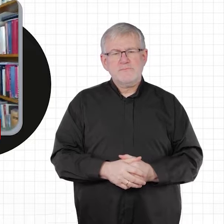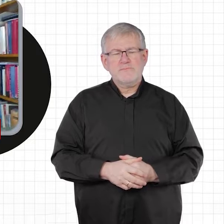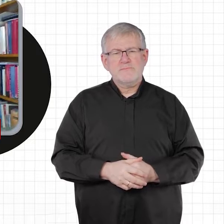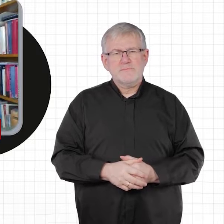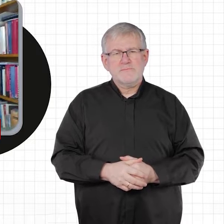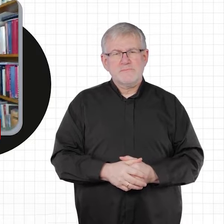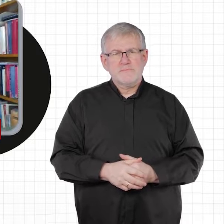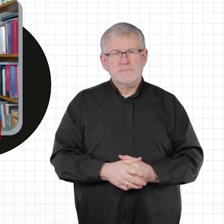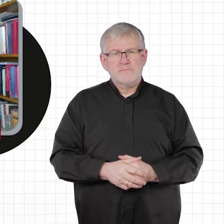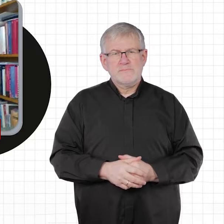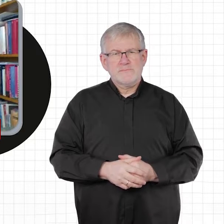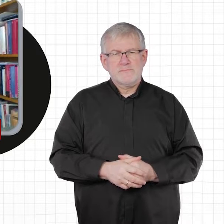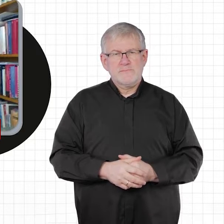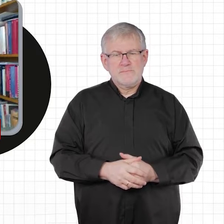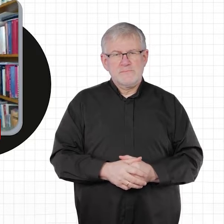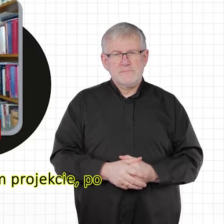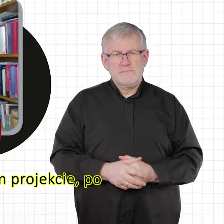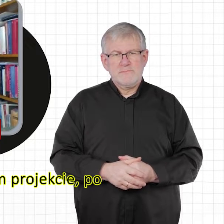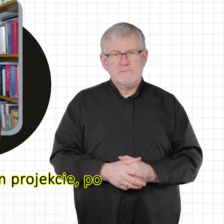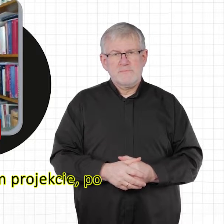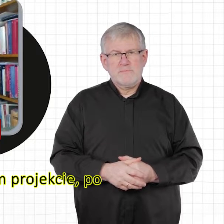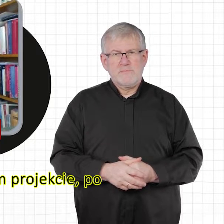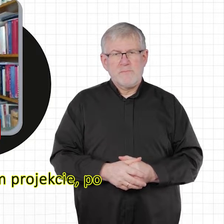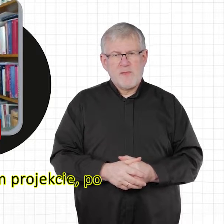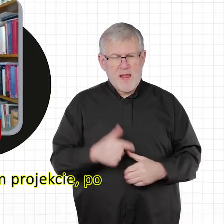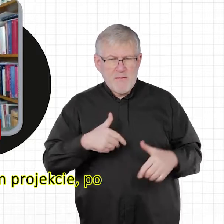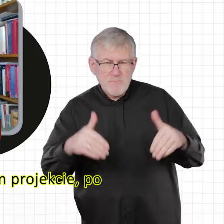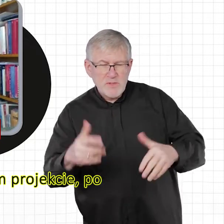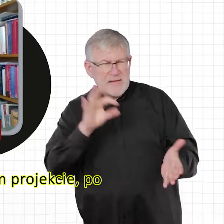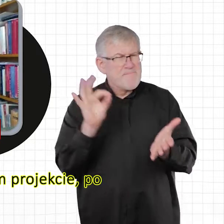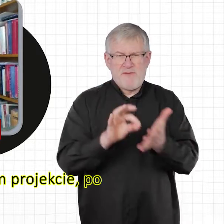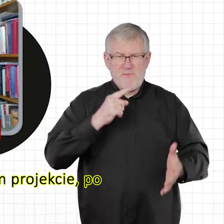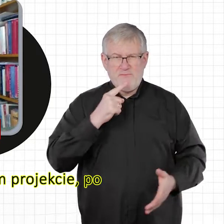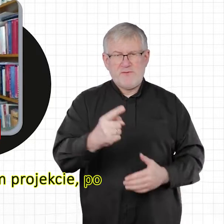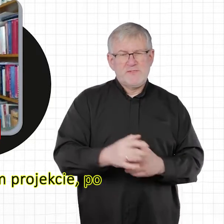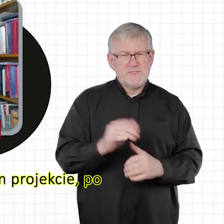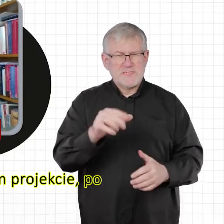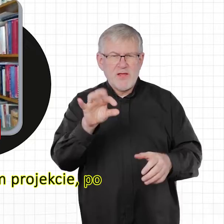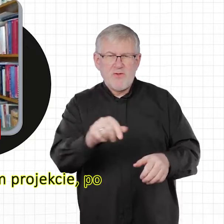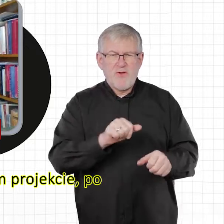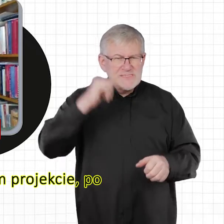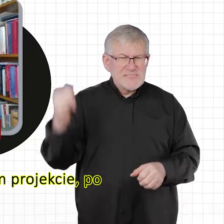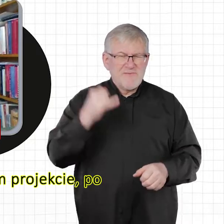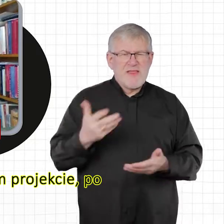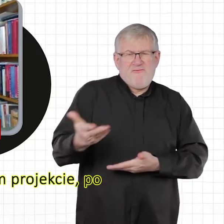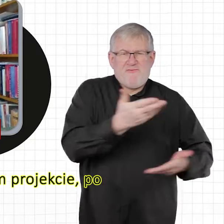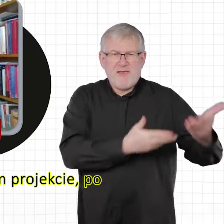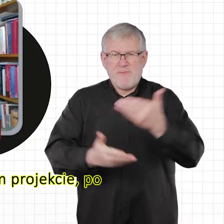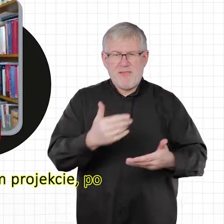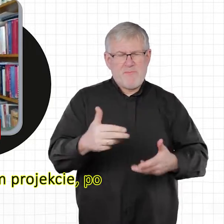our conversation today. So Karolinę, tell us please more about this project, in Polish